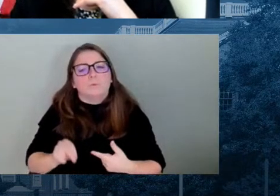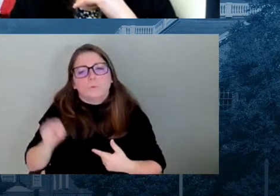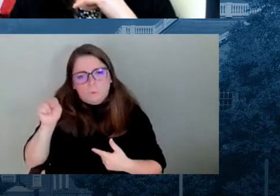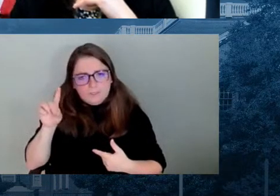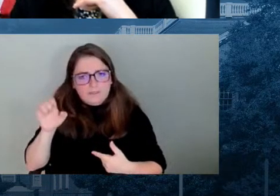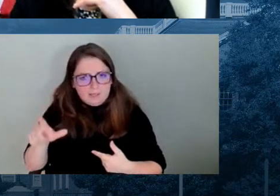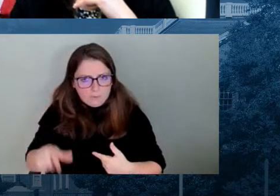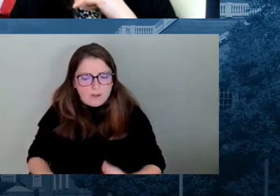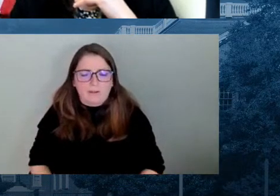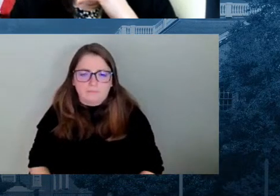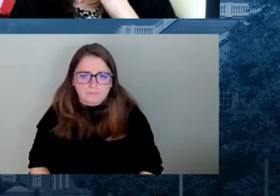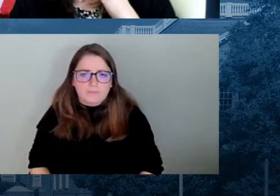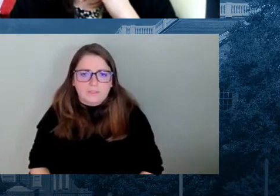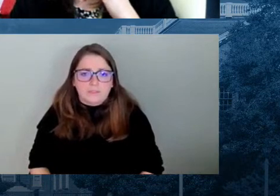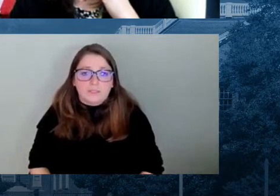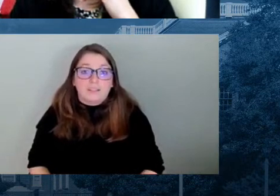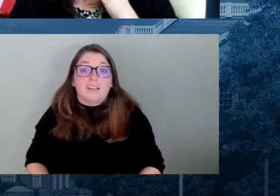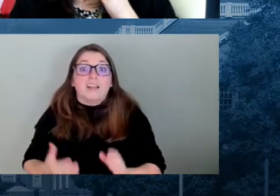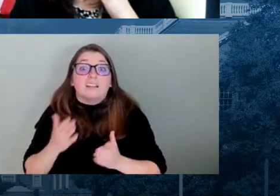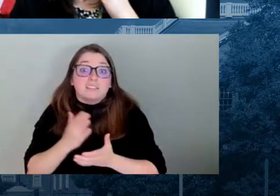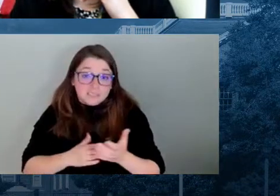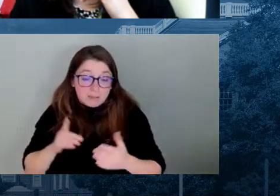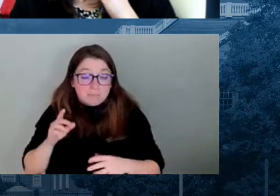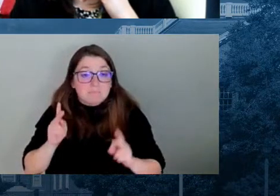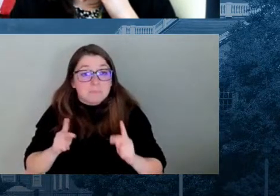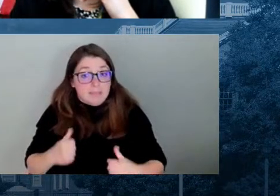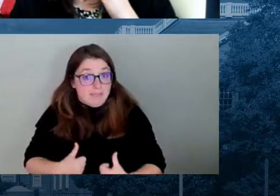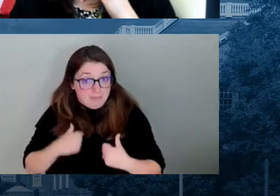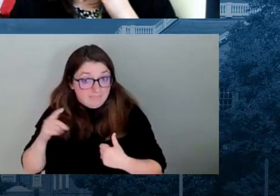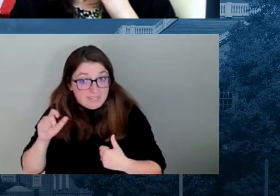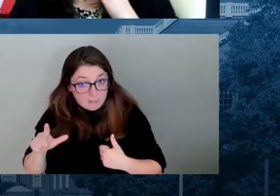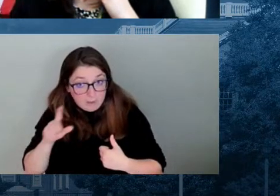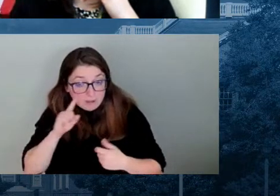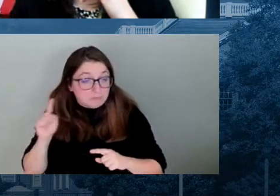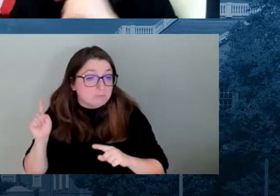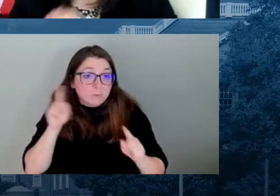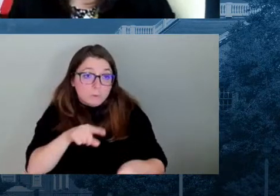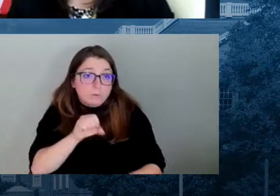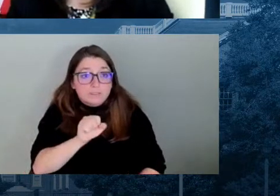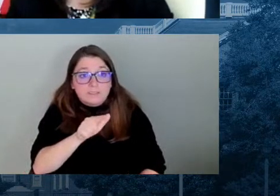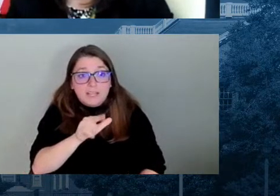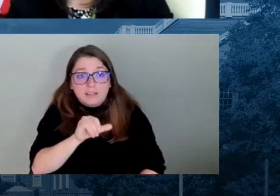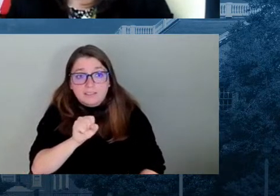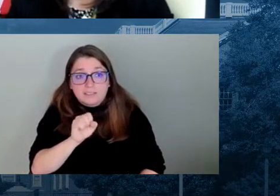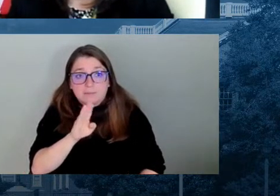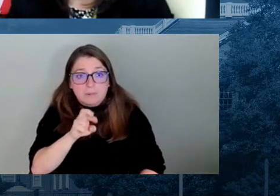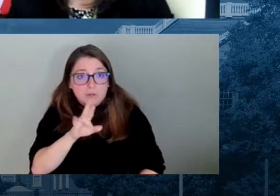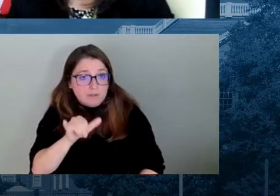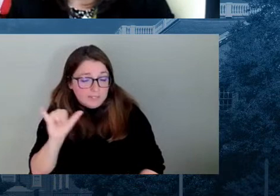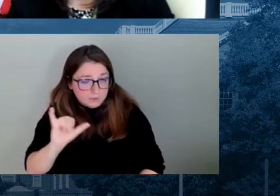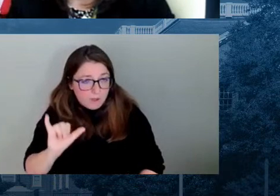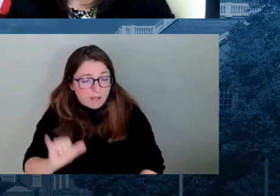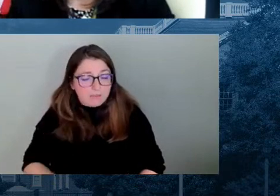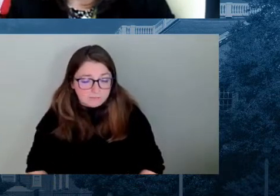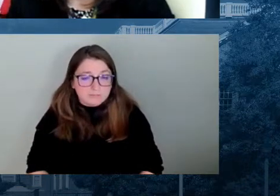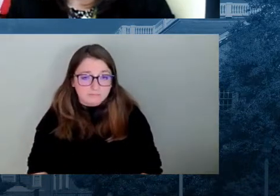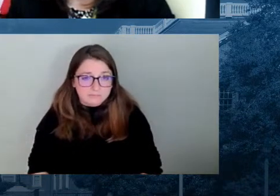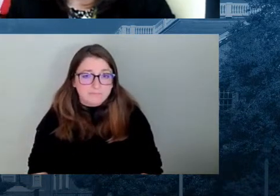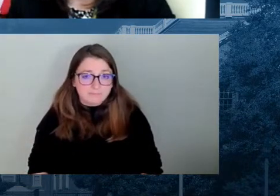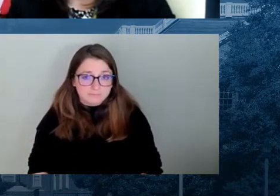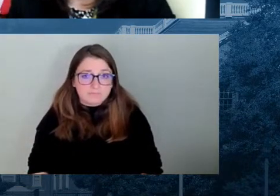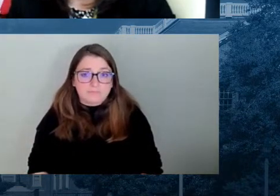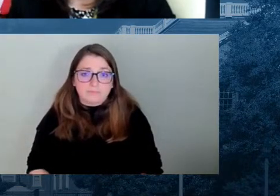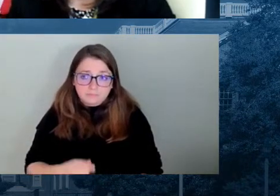have Delawareans who go to Salisbury Hospital there as well. And so we